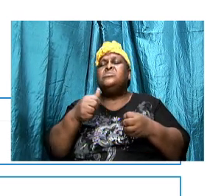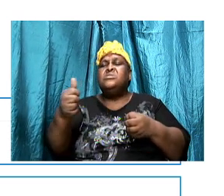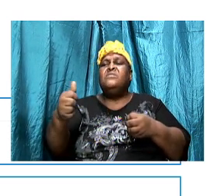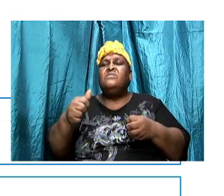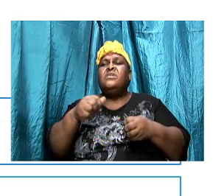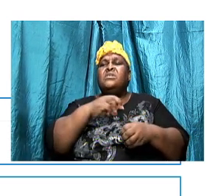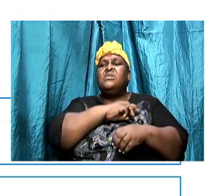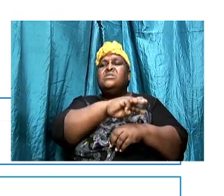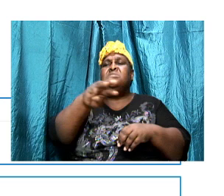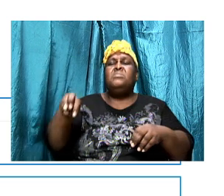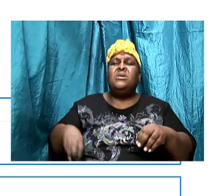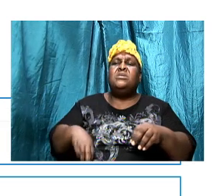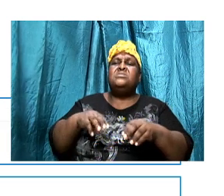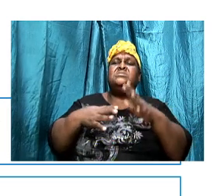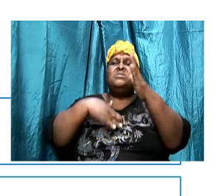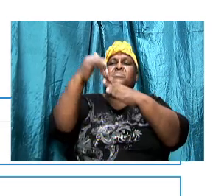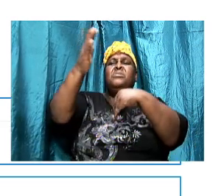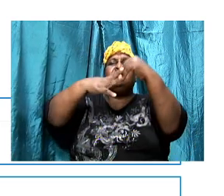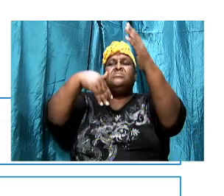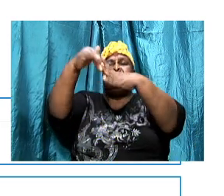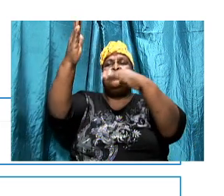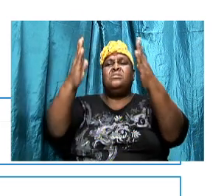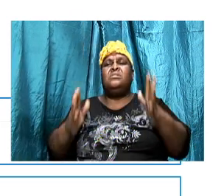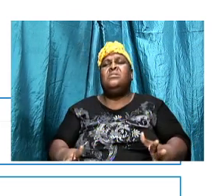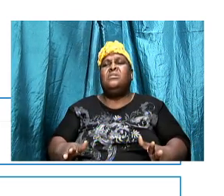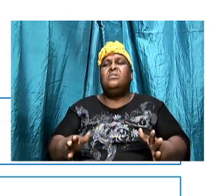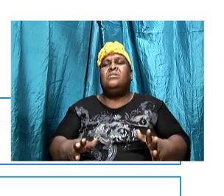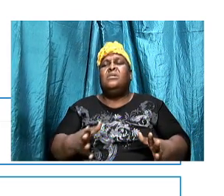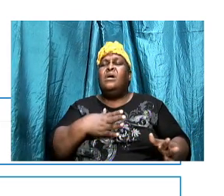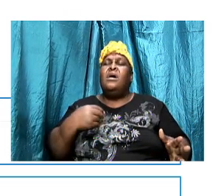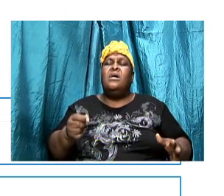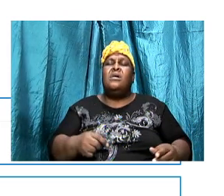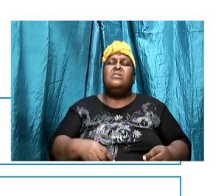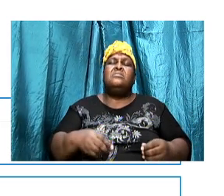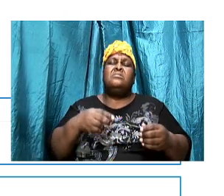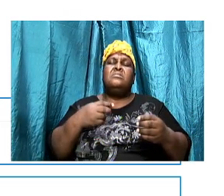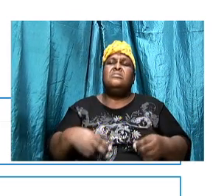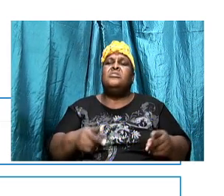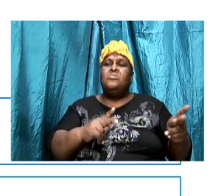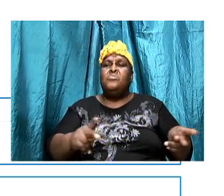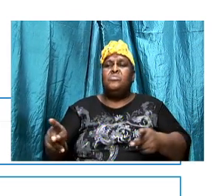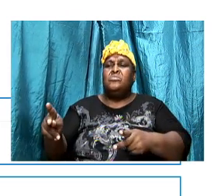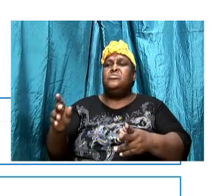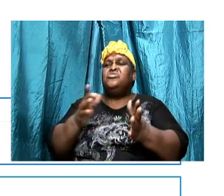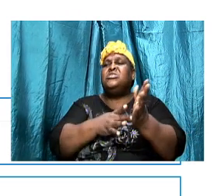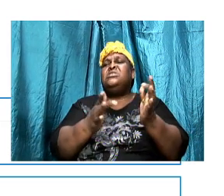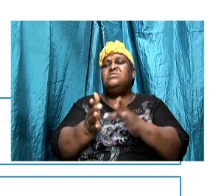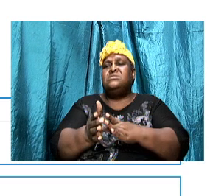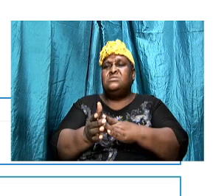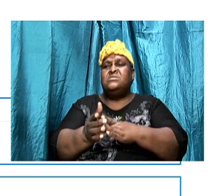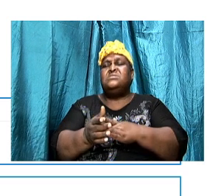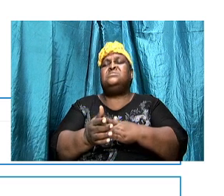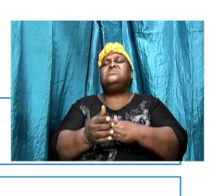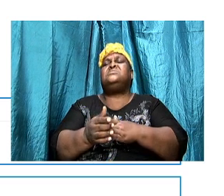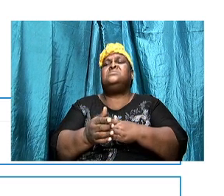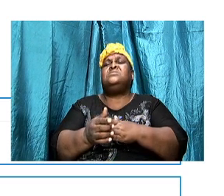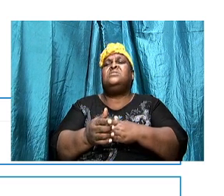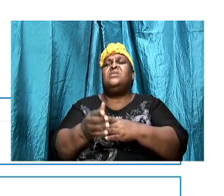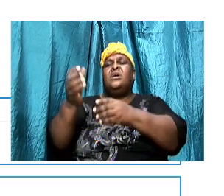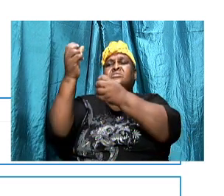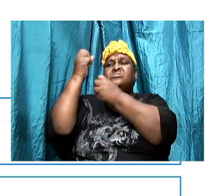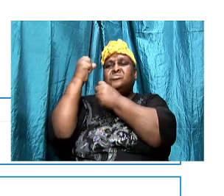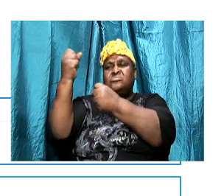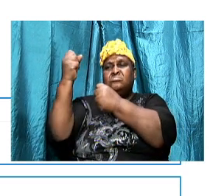Christ as the foundation. And so as builders, you know, we can go and lay